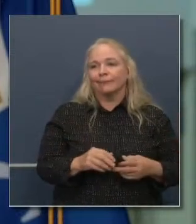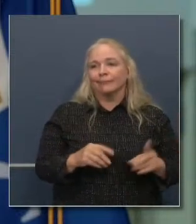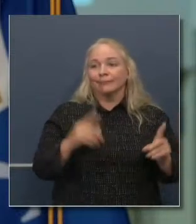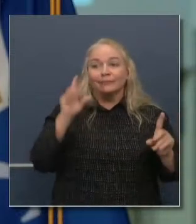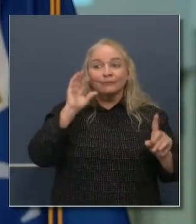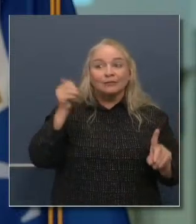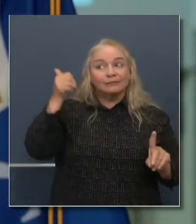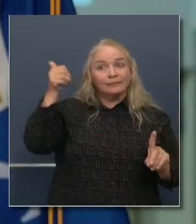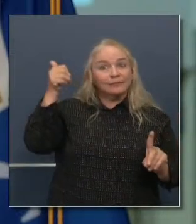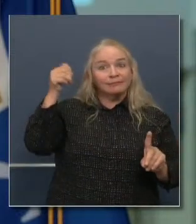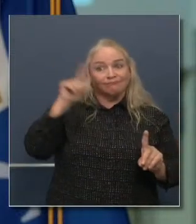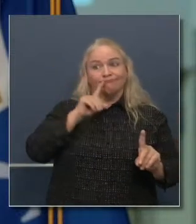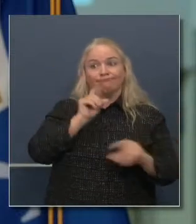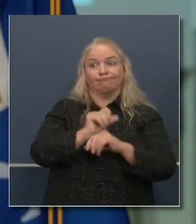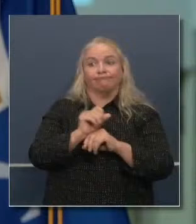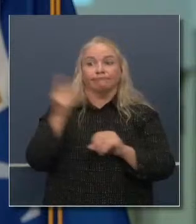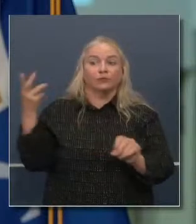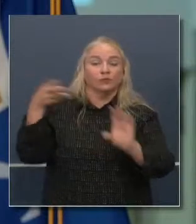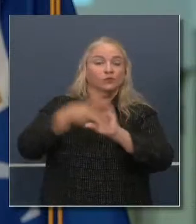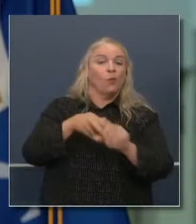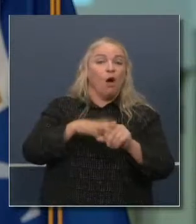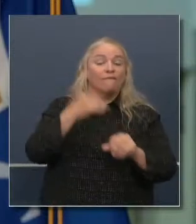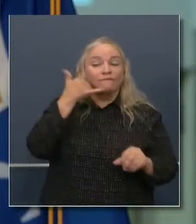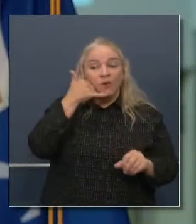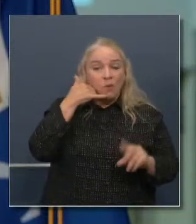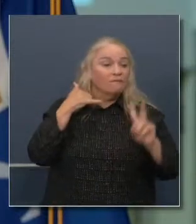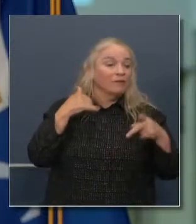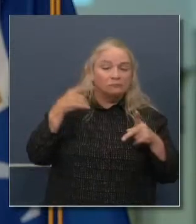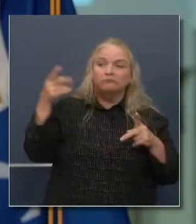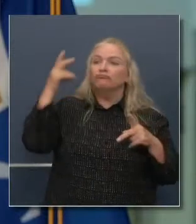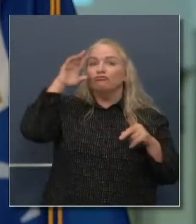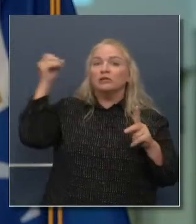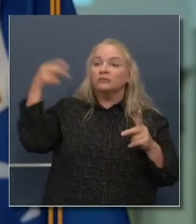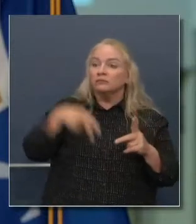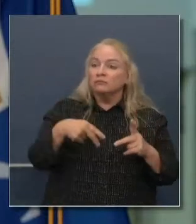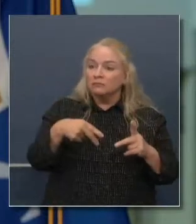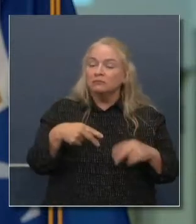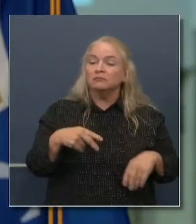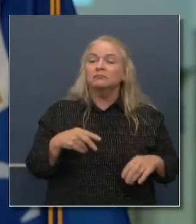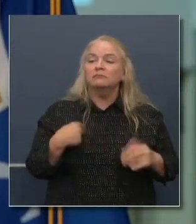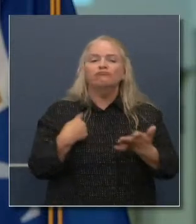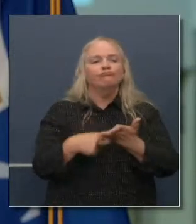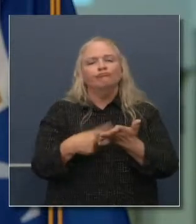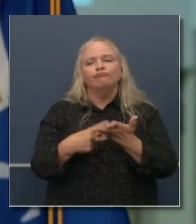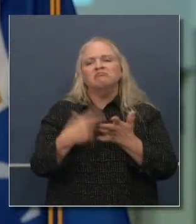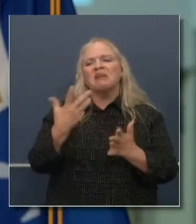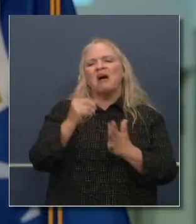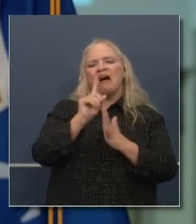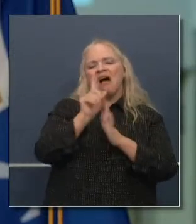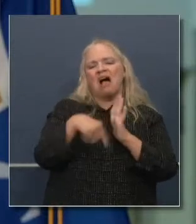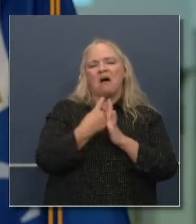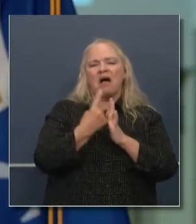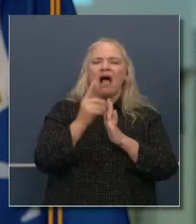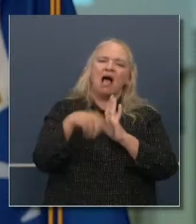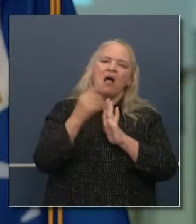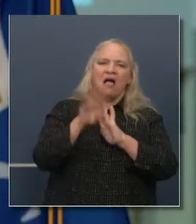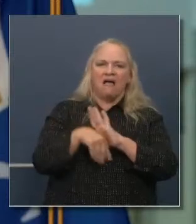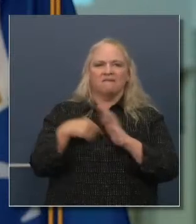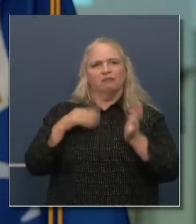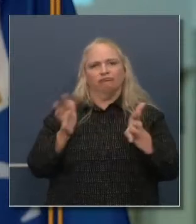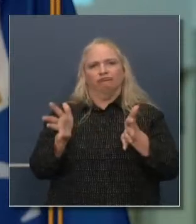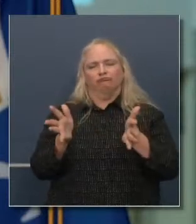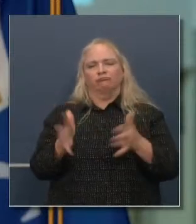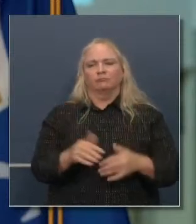that participate in what's typically an hour to an hour and a half long phone call. Let me again just thank all of